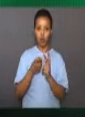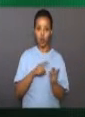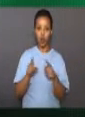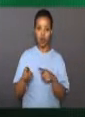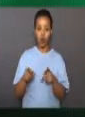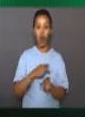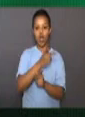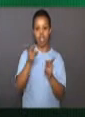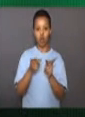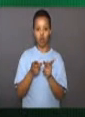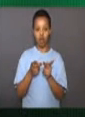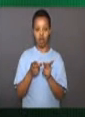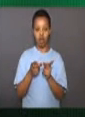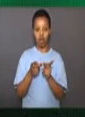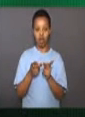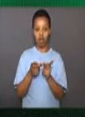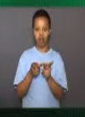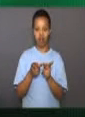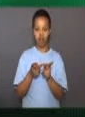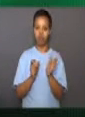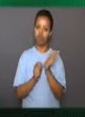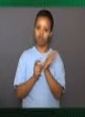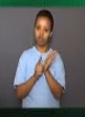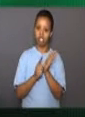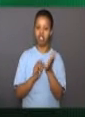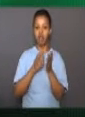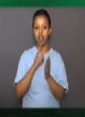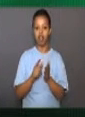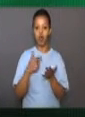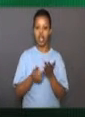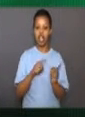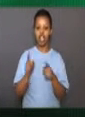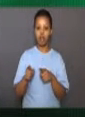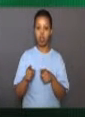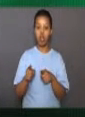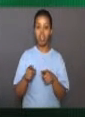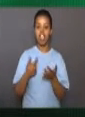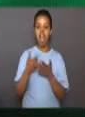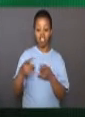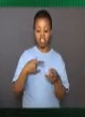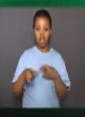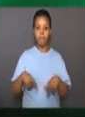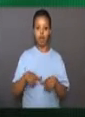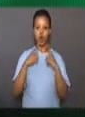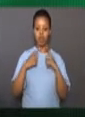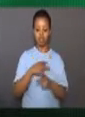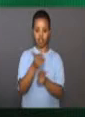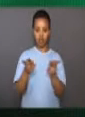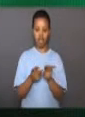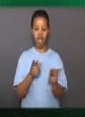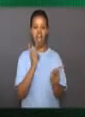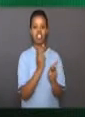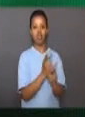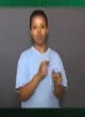Territorial pheromones are used to mark the boundaries of a species' territory.